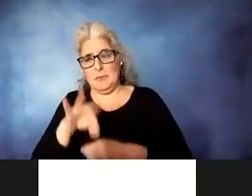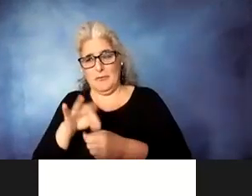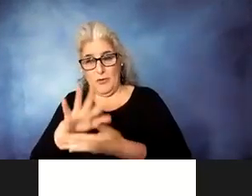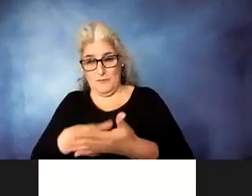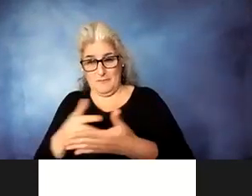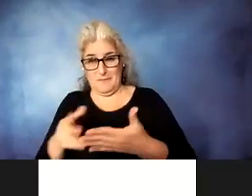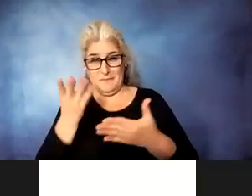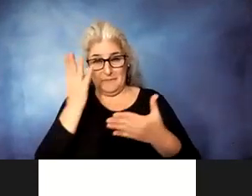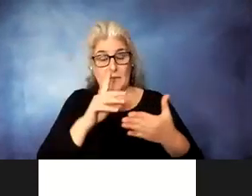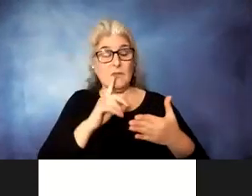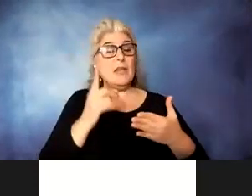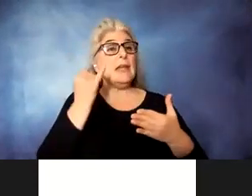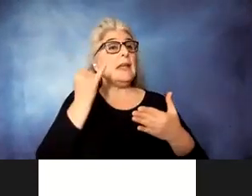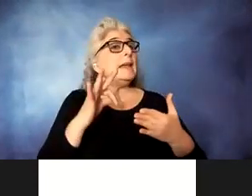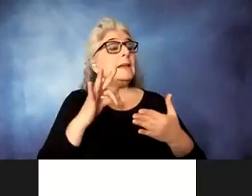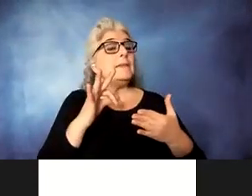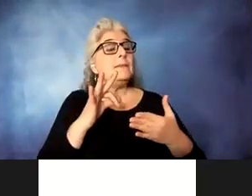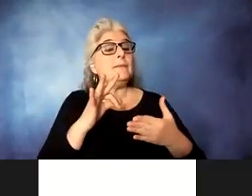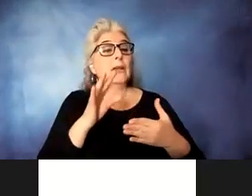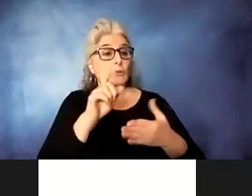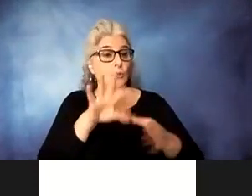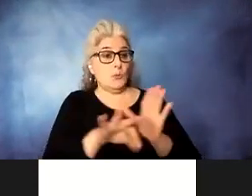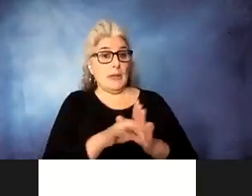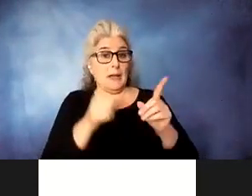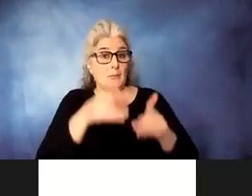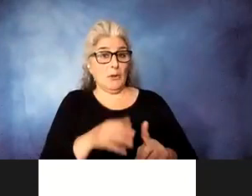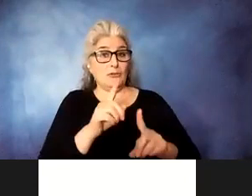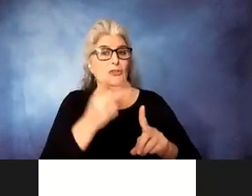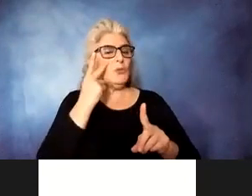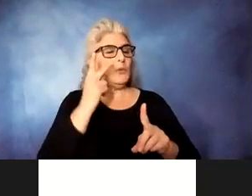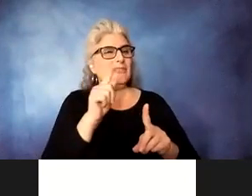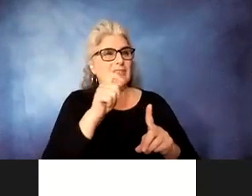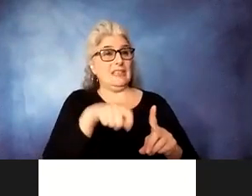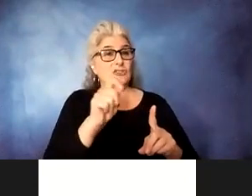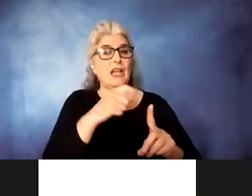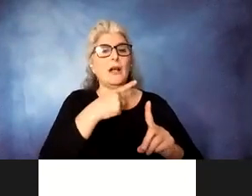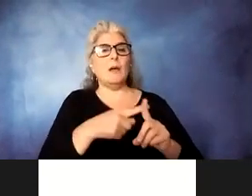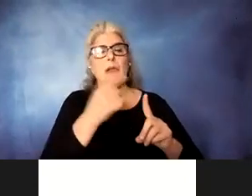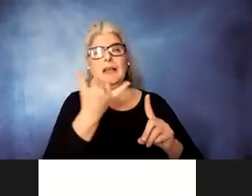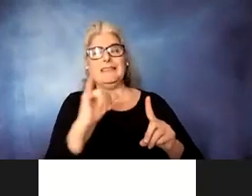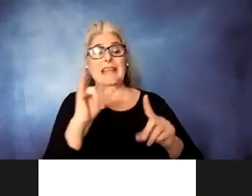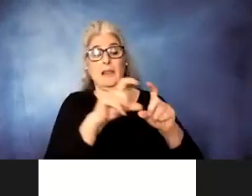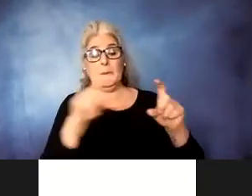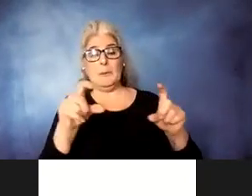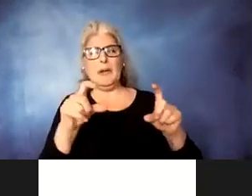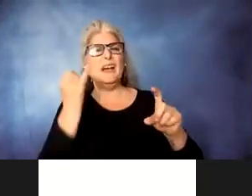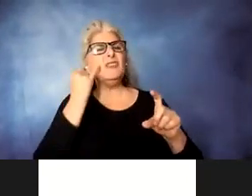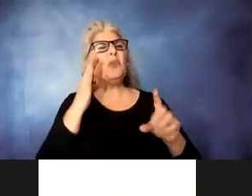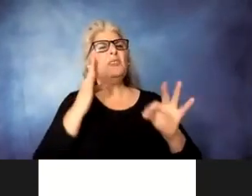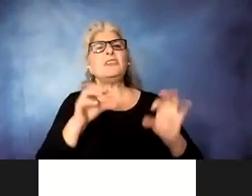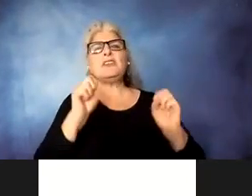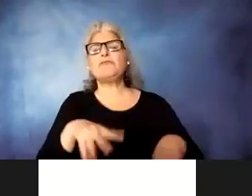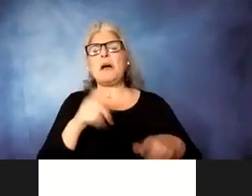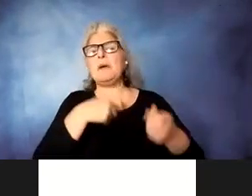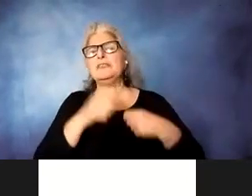name is highlighted in yellow and a check appears next to the name. If a voter changes their mind and selects another candidate, the